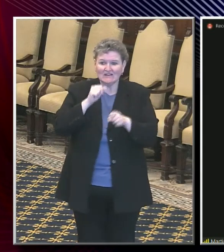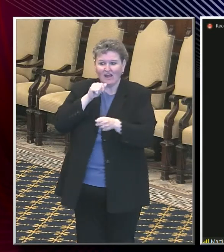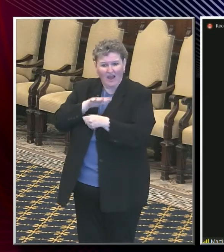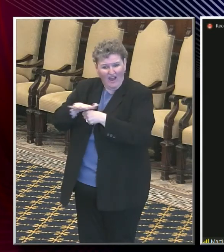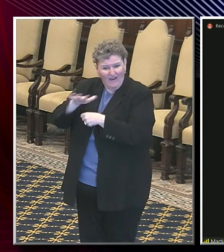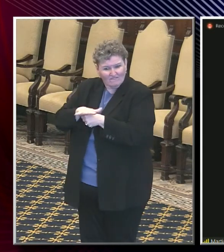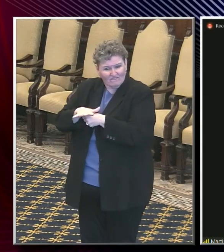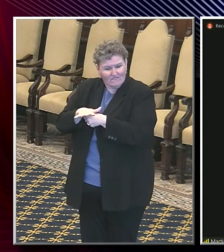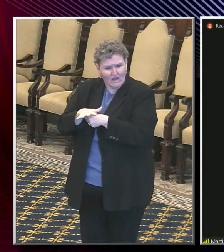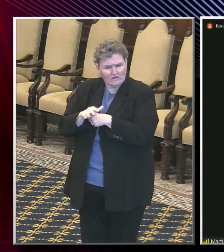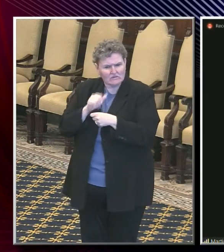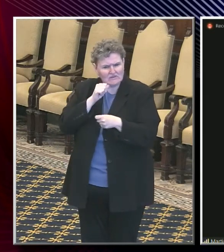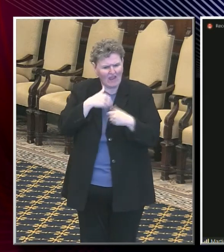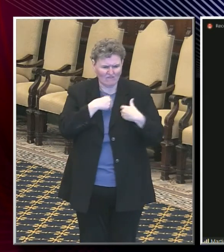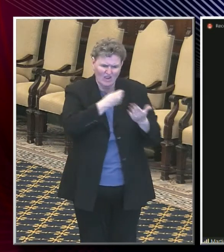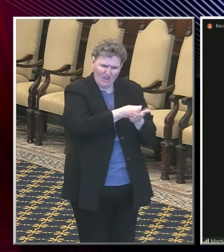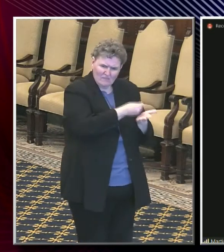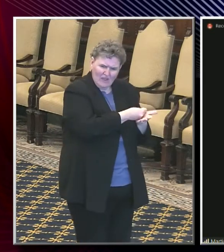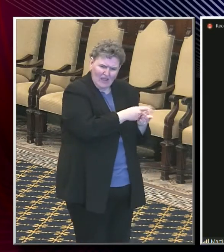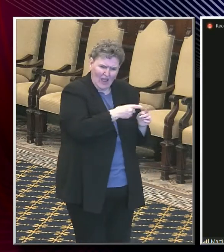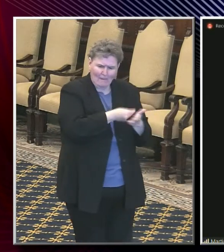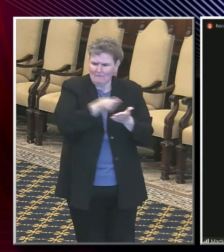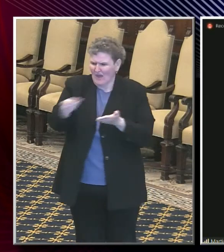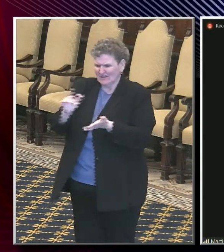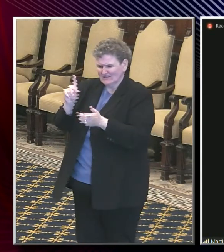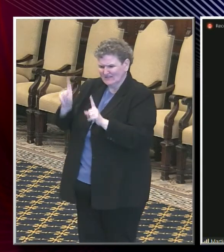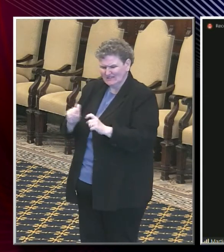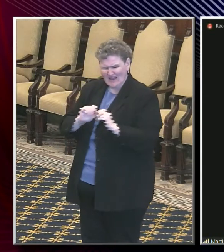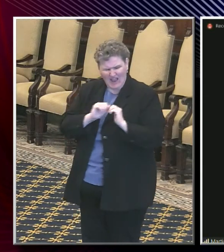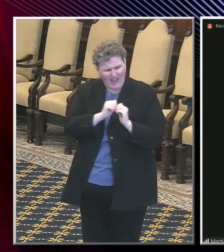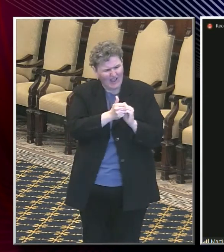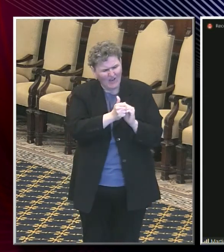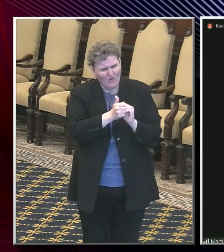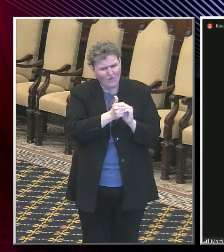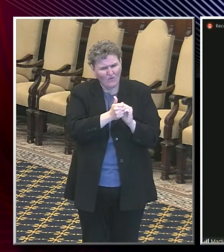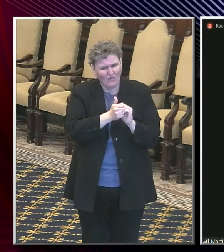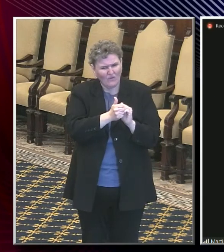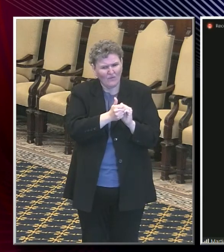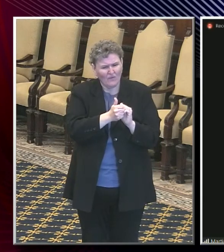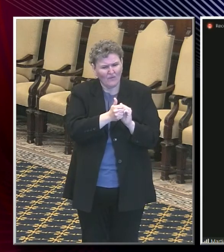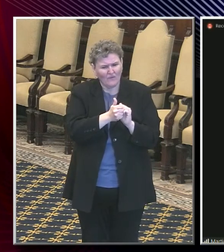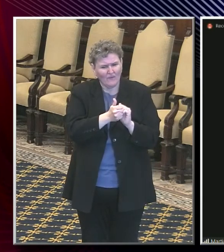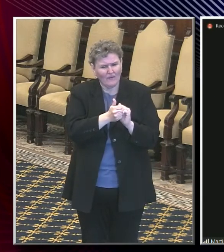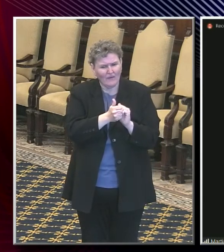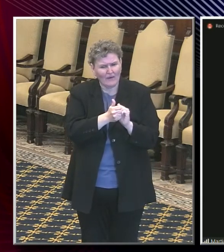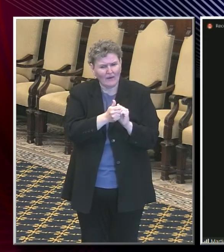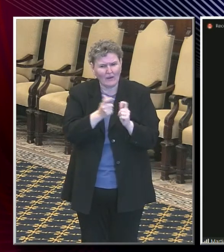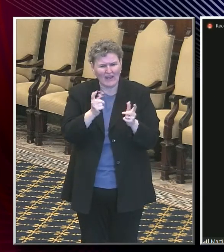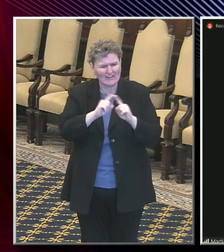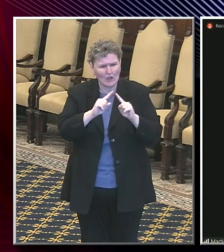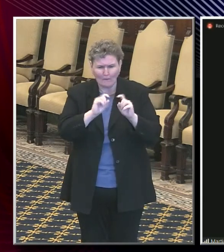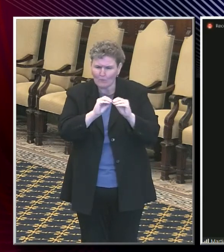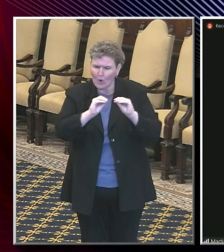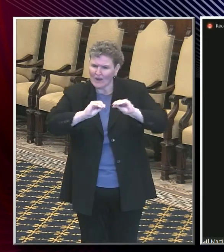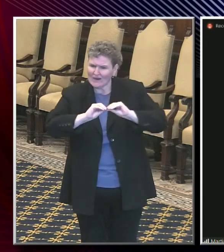All right. Those are my questions. Thank you. Thank you, Jack. Now we go to Martin Pratt of YBN Philly.